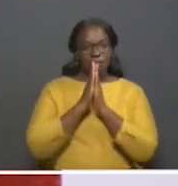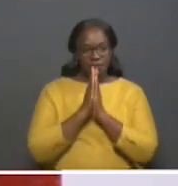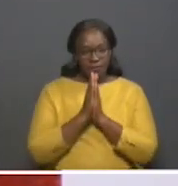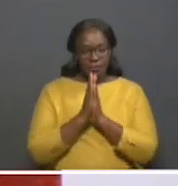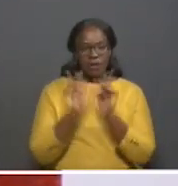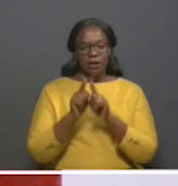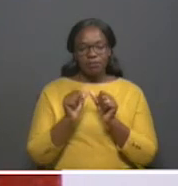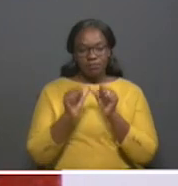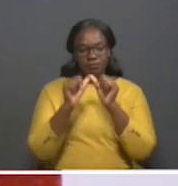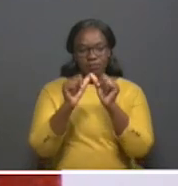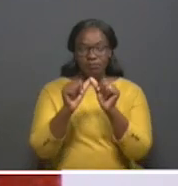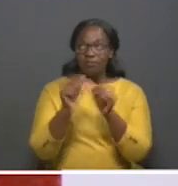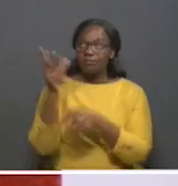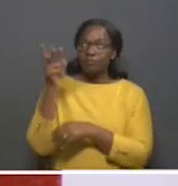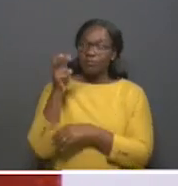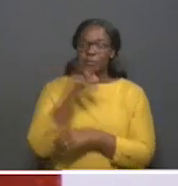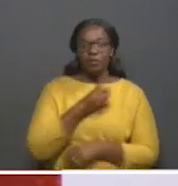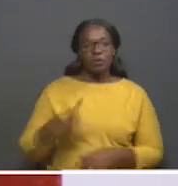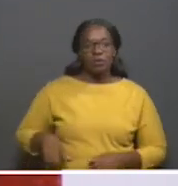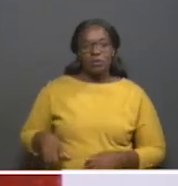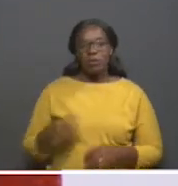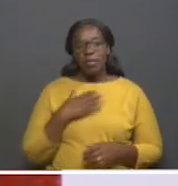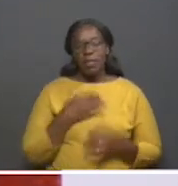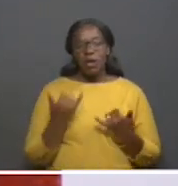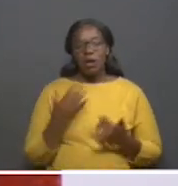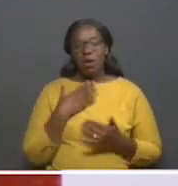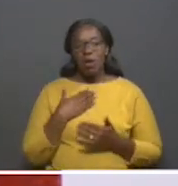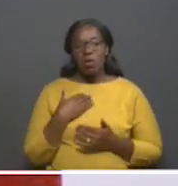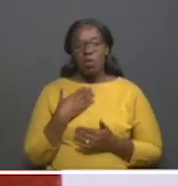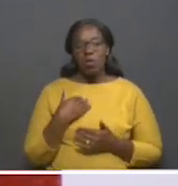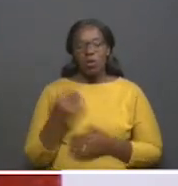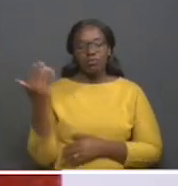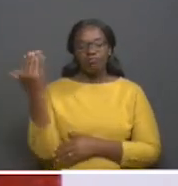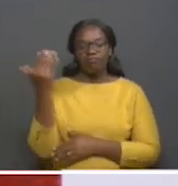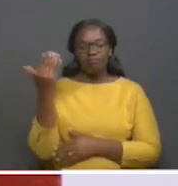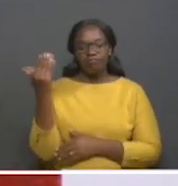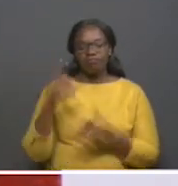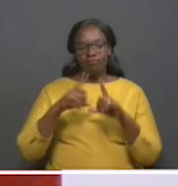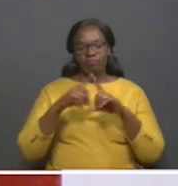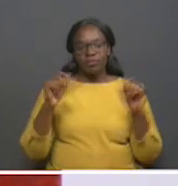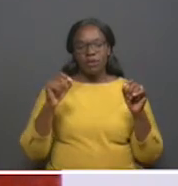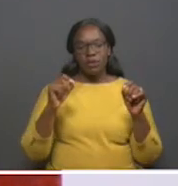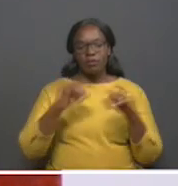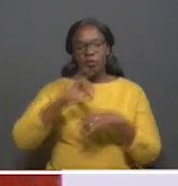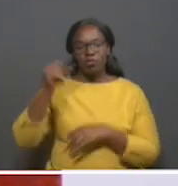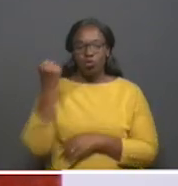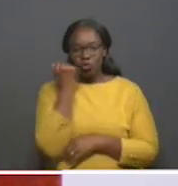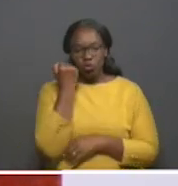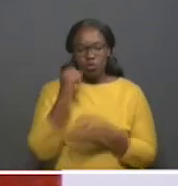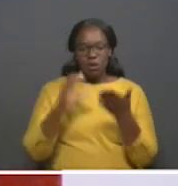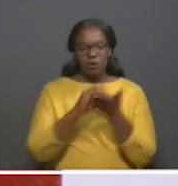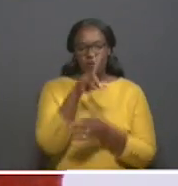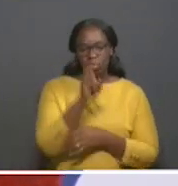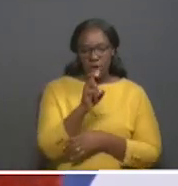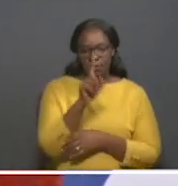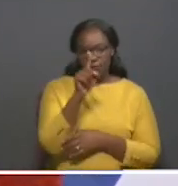even continue to hear from the Lord. At this juncture, allow me to bring to us a message of the Lord from the book of Joshua, chapter number 20, from